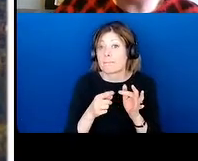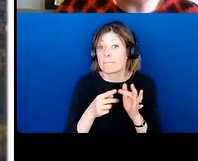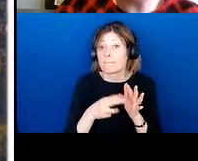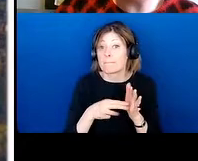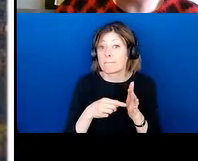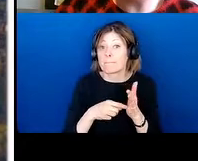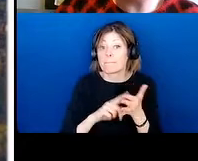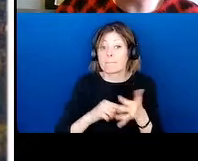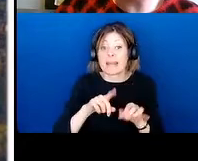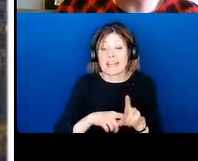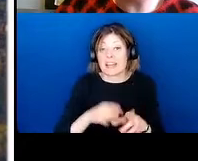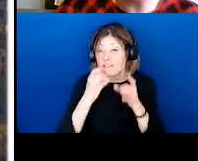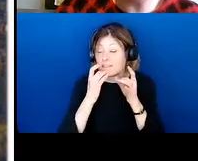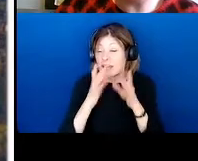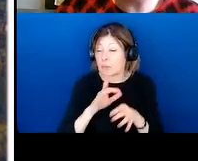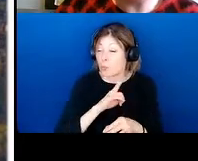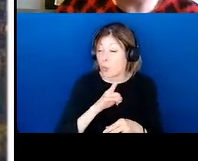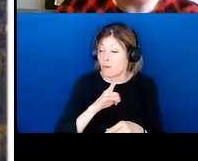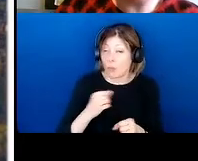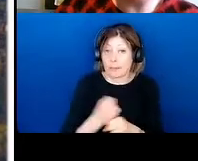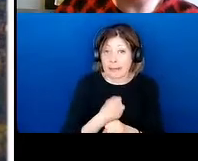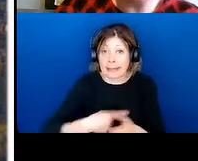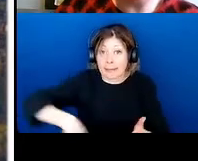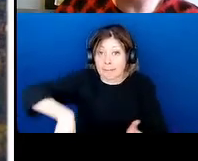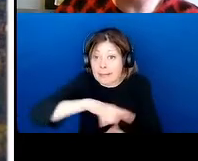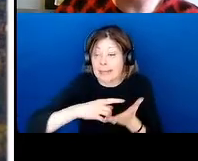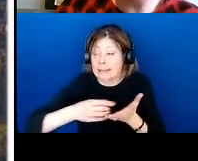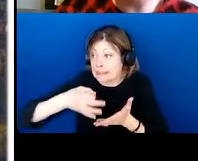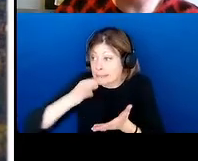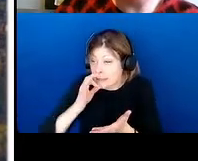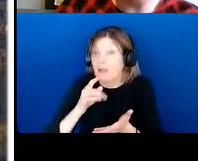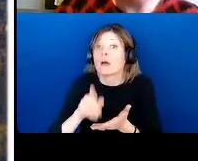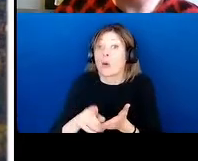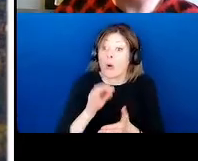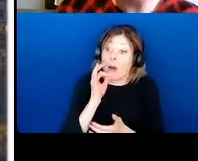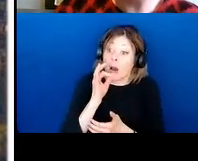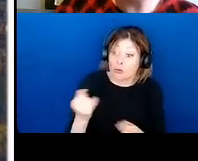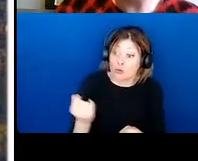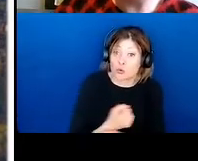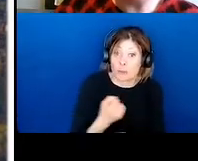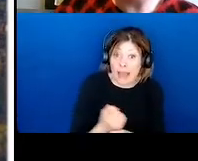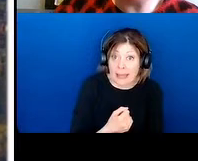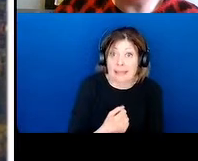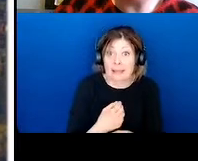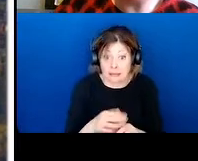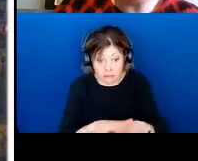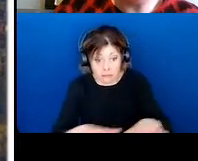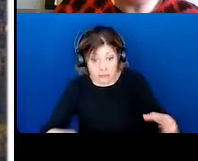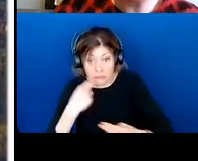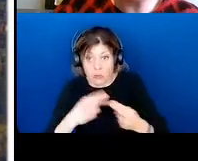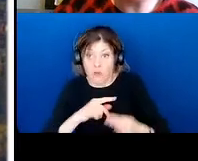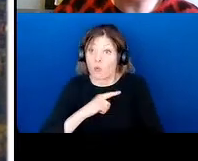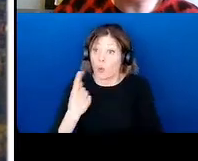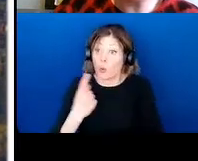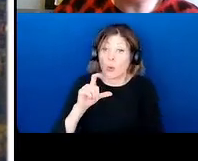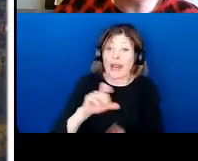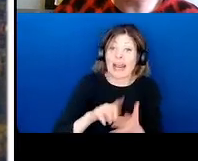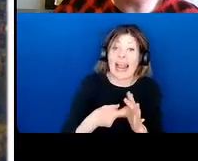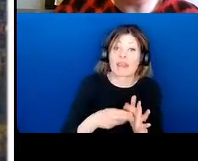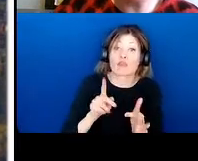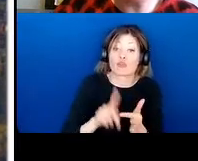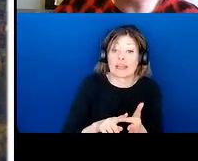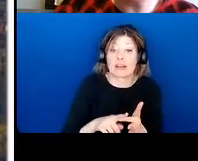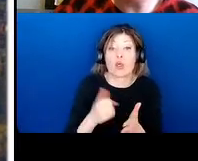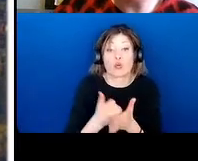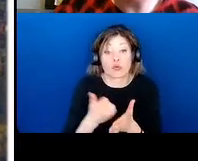the Imperial Russian service for Catherine the Great, and they chose the Mausoleum and 6 other scenes